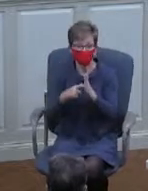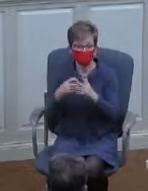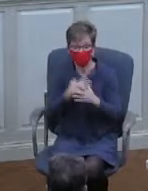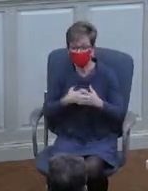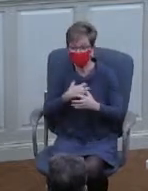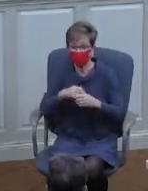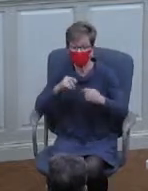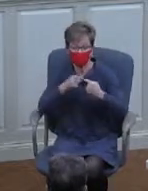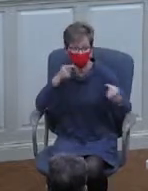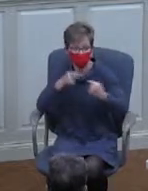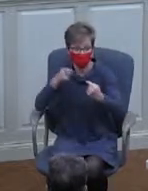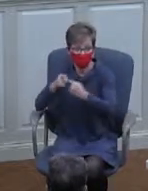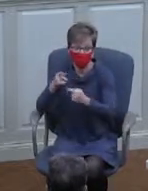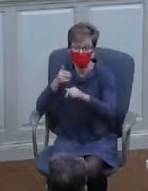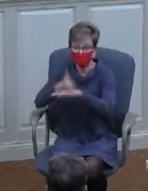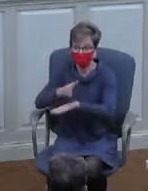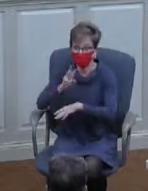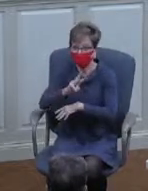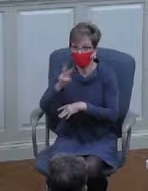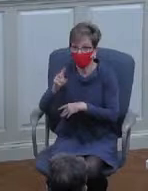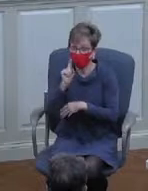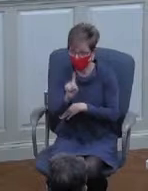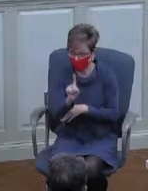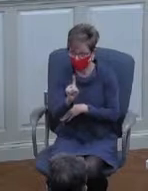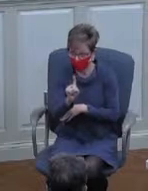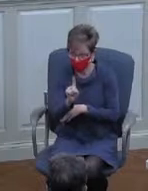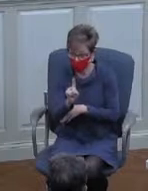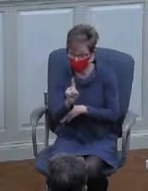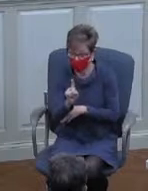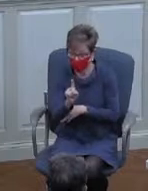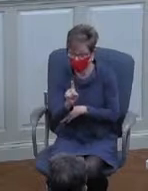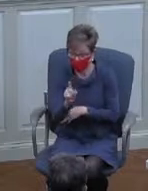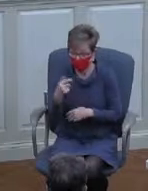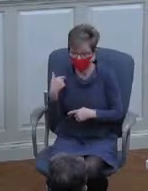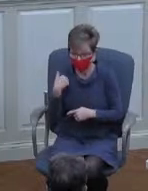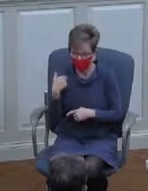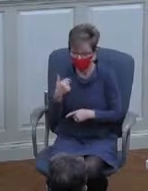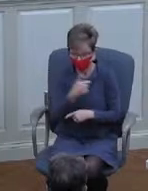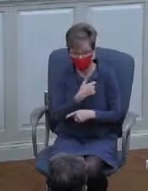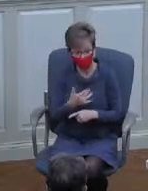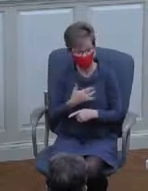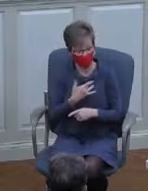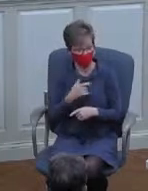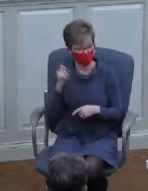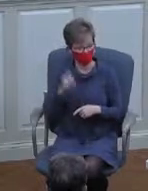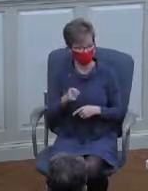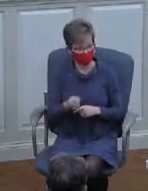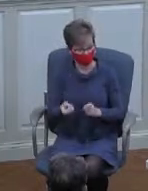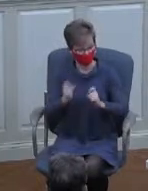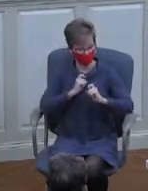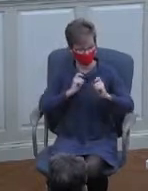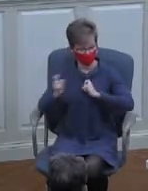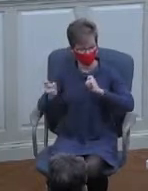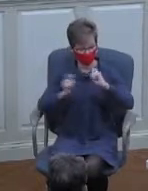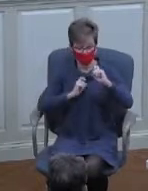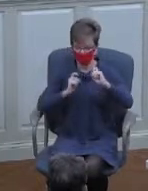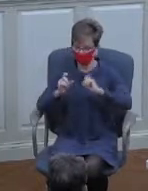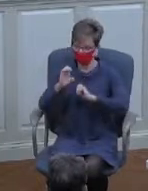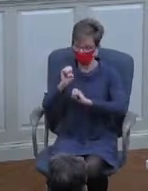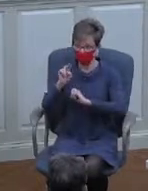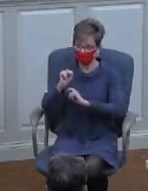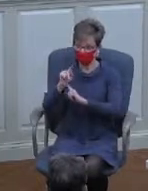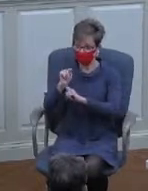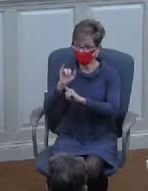humiliation following World War I. We feel entitled, ever mindful of our rights, but